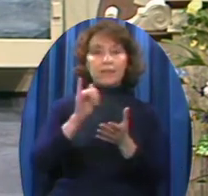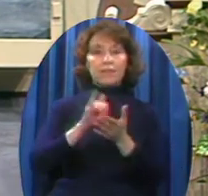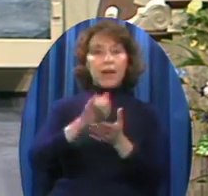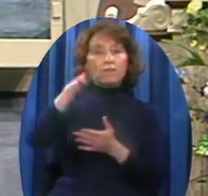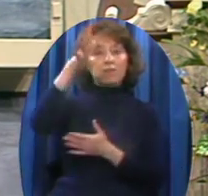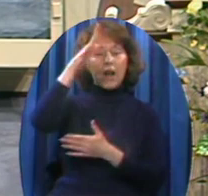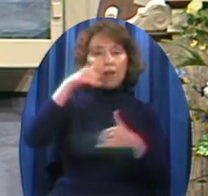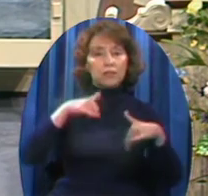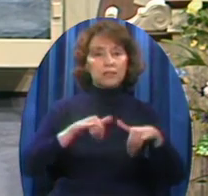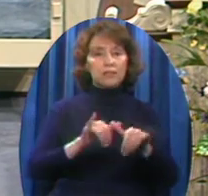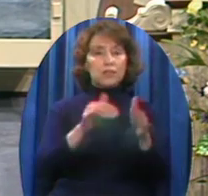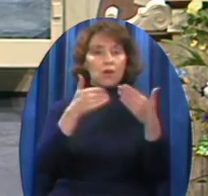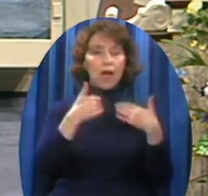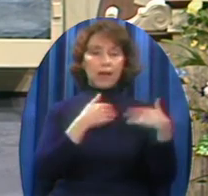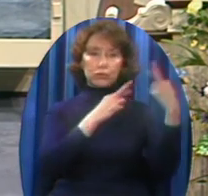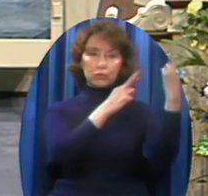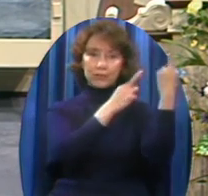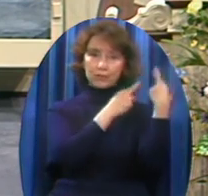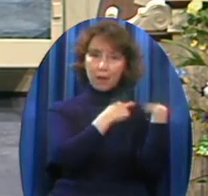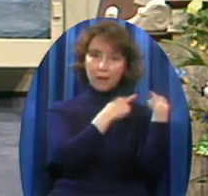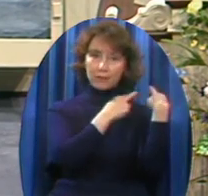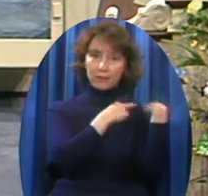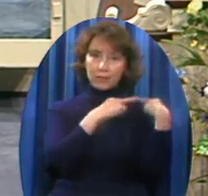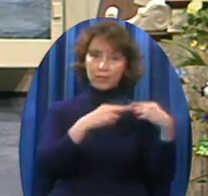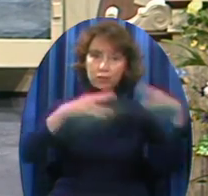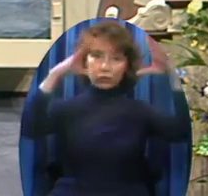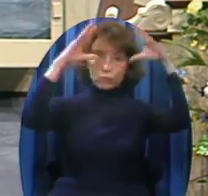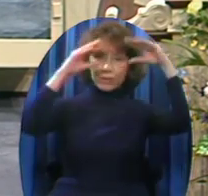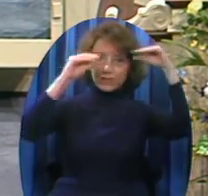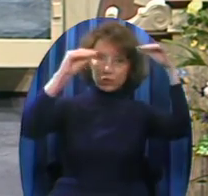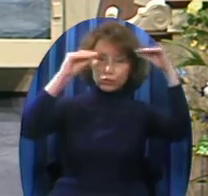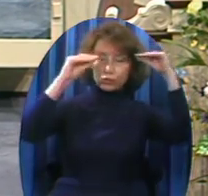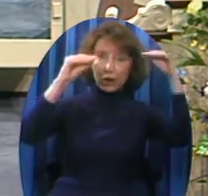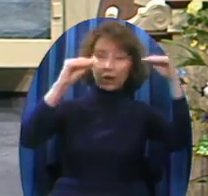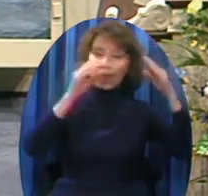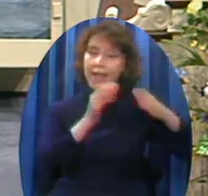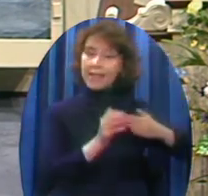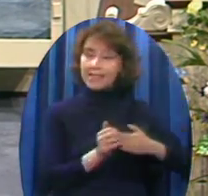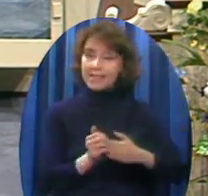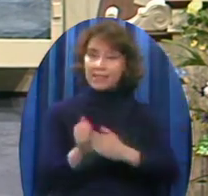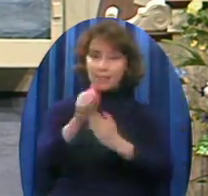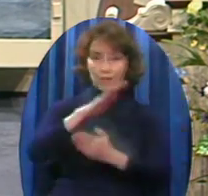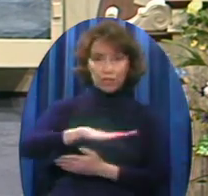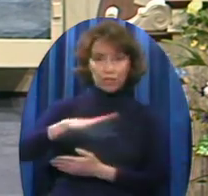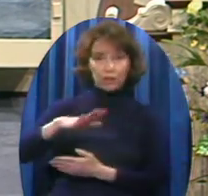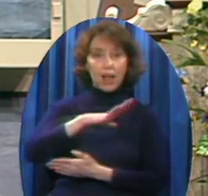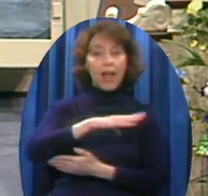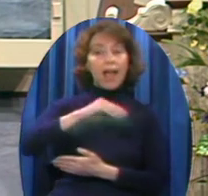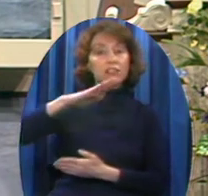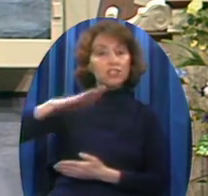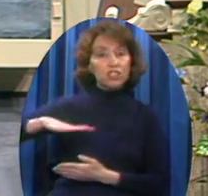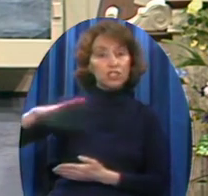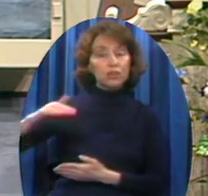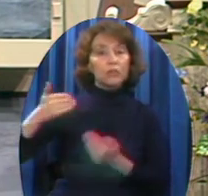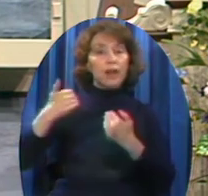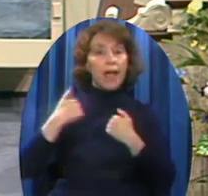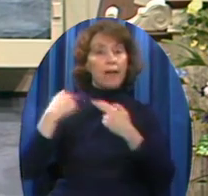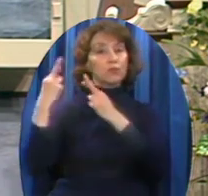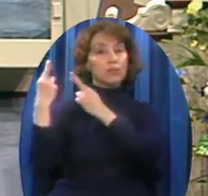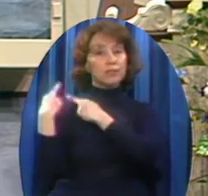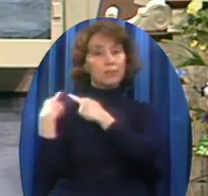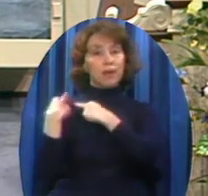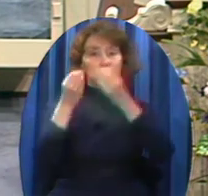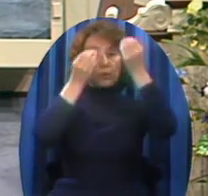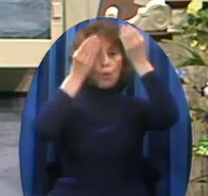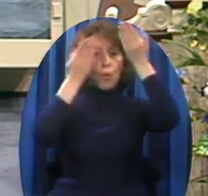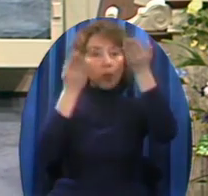has the responsibility to give instruction and leadership to children And children have the responsibility to